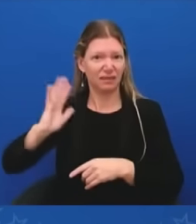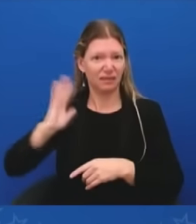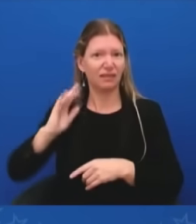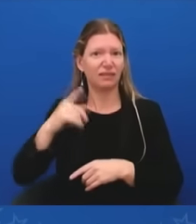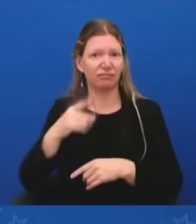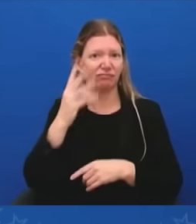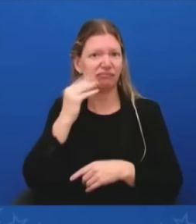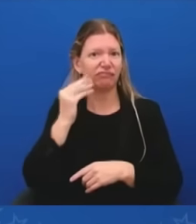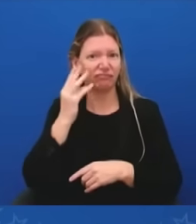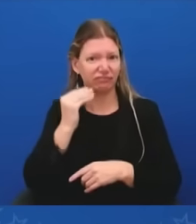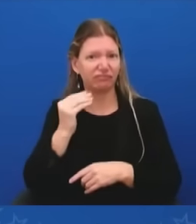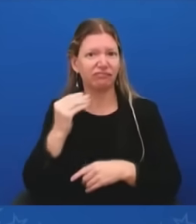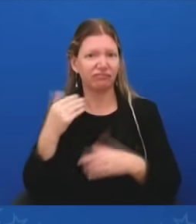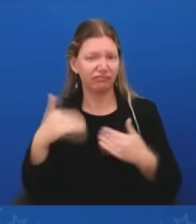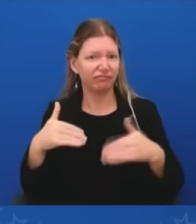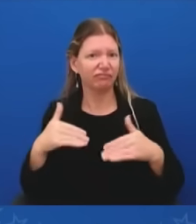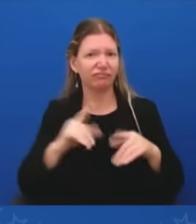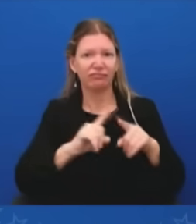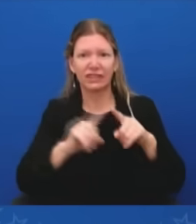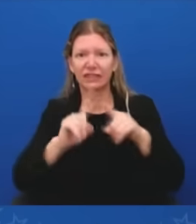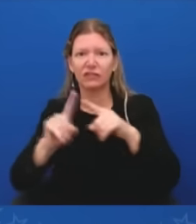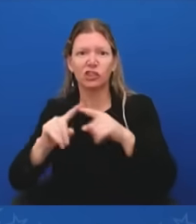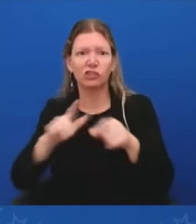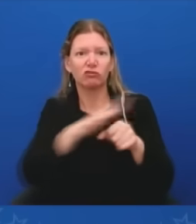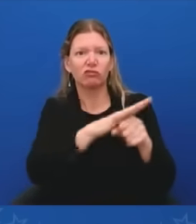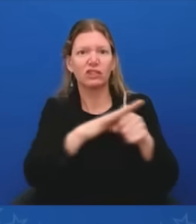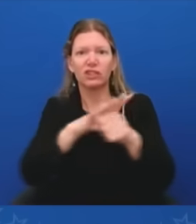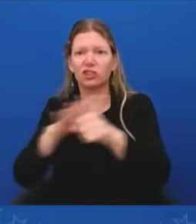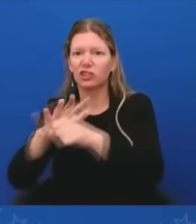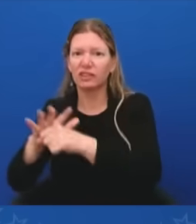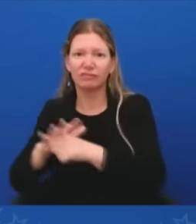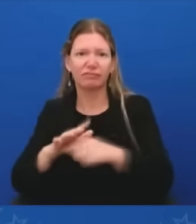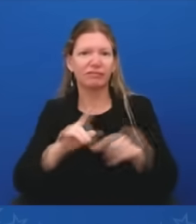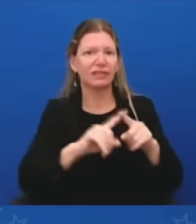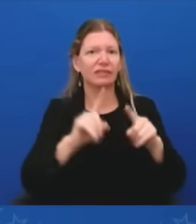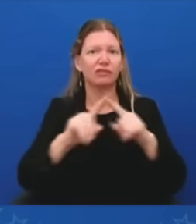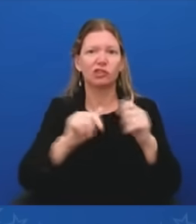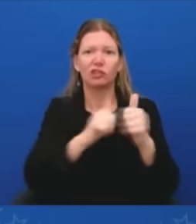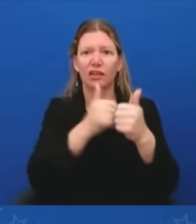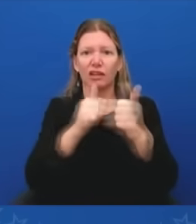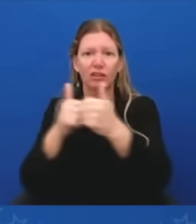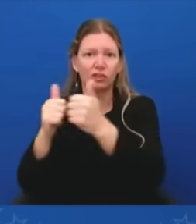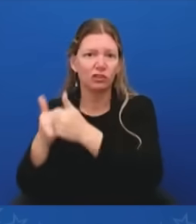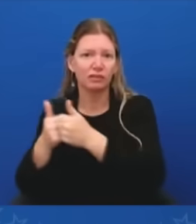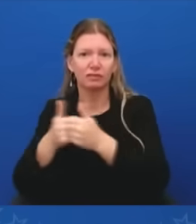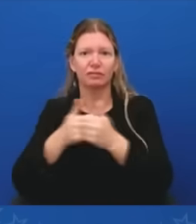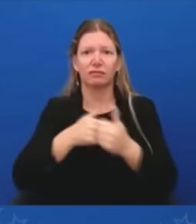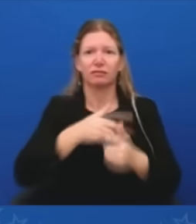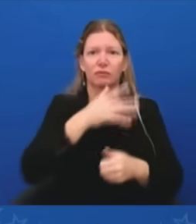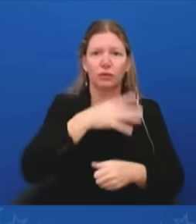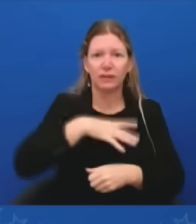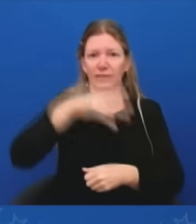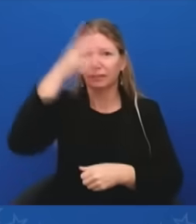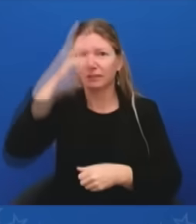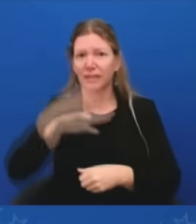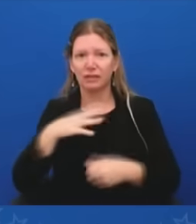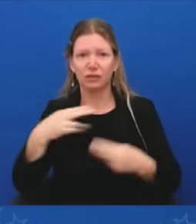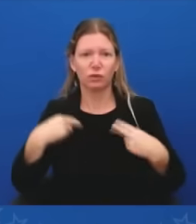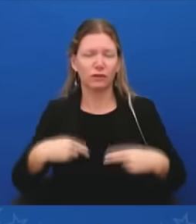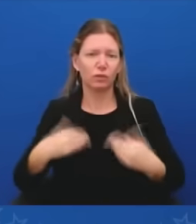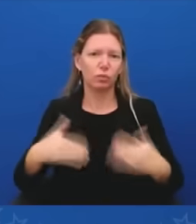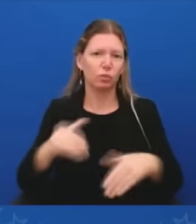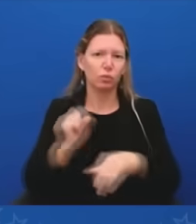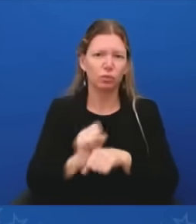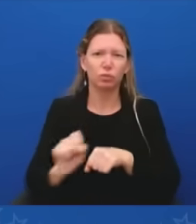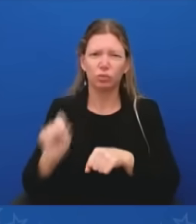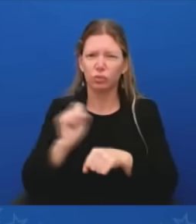different challenges, our women and men in uniform are hard at work, strengthening our alliances, because no country has allies